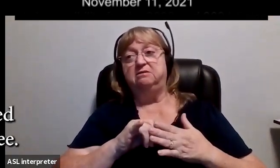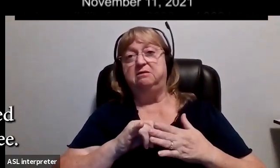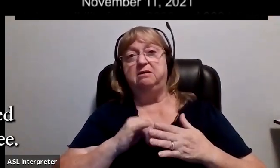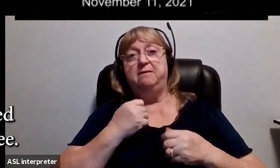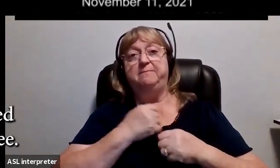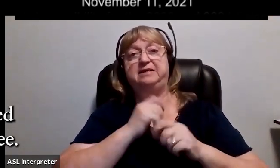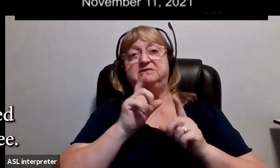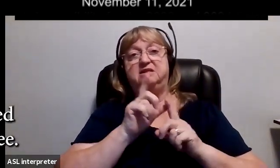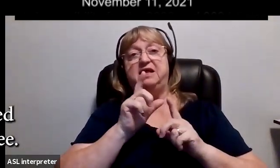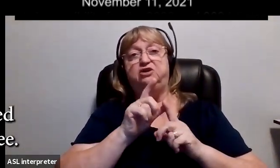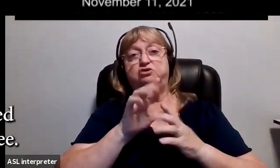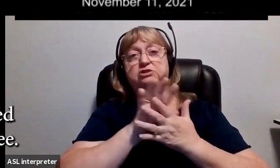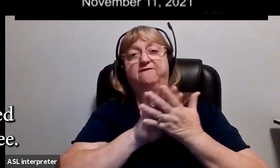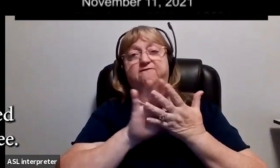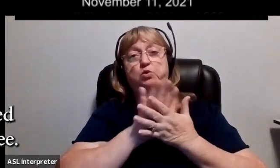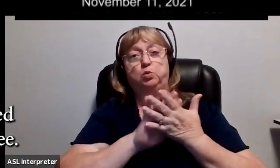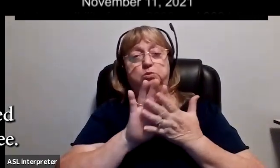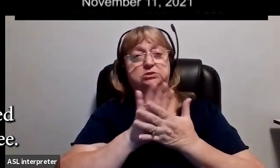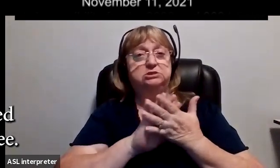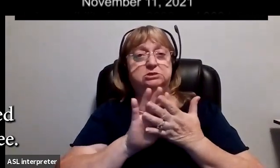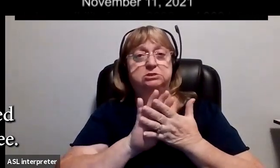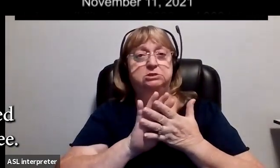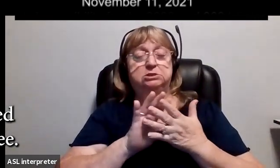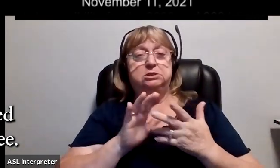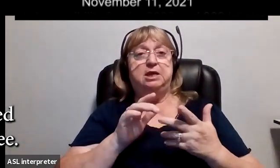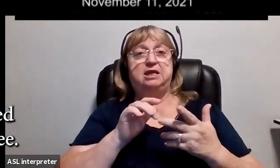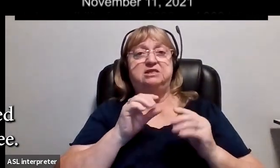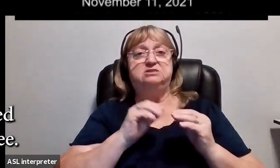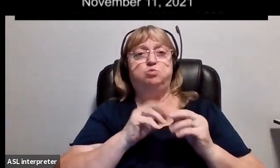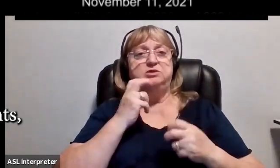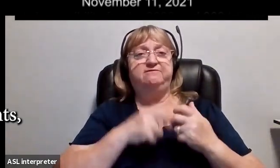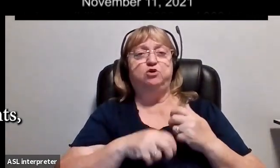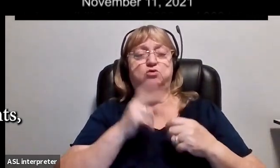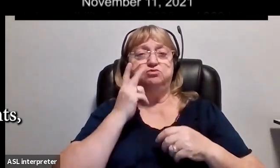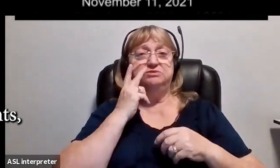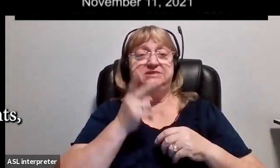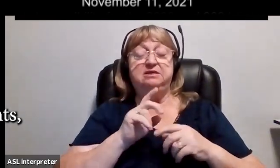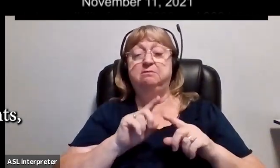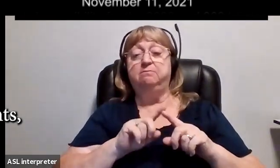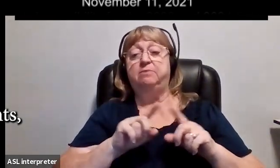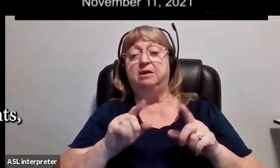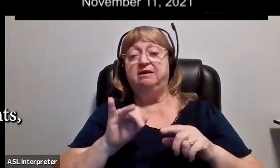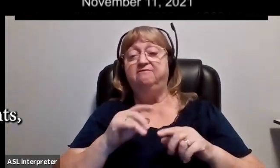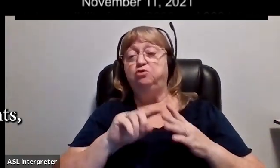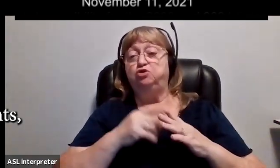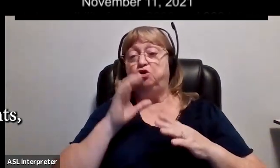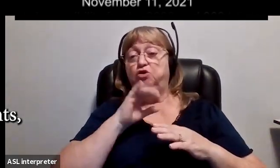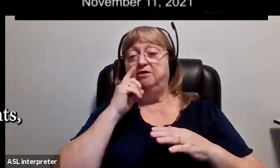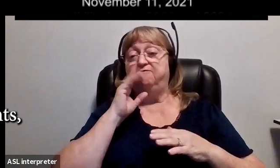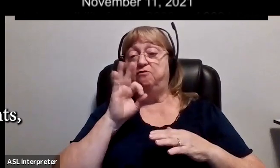letters between each letters more confused, and they're just more difficult to see. However, if you start looking at